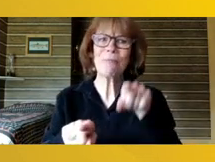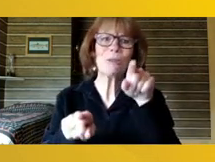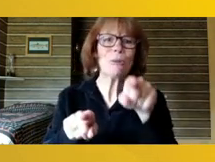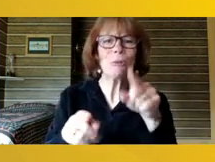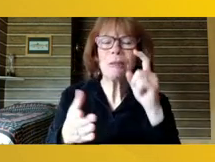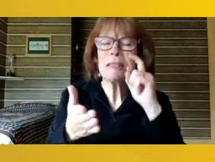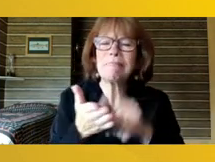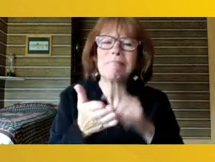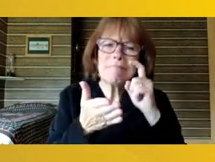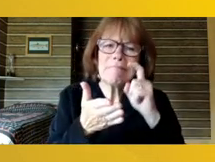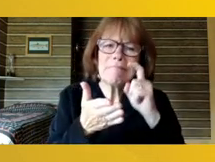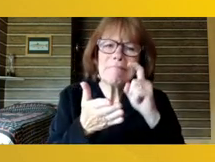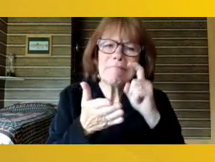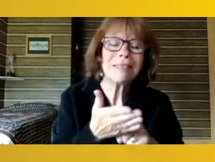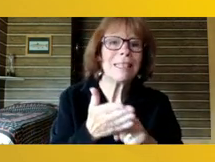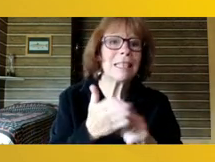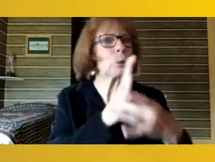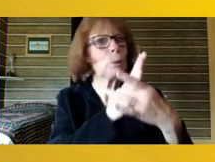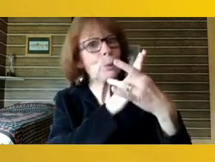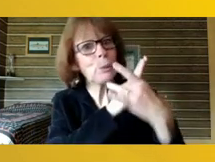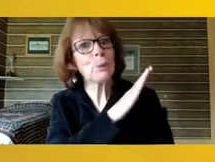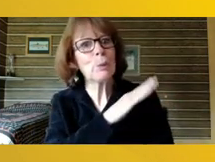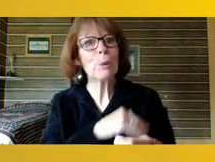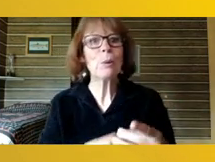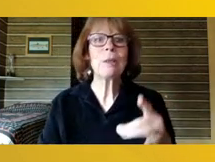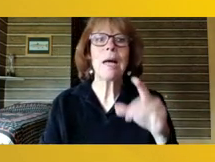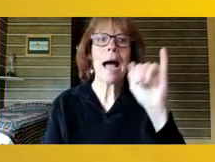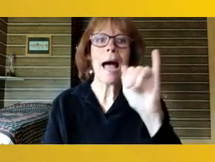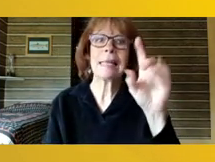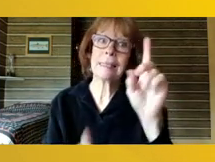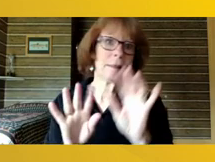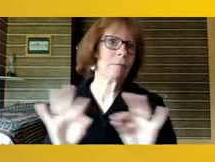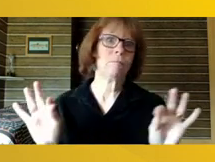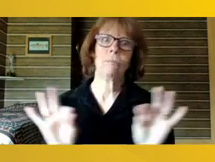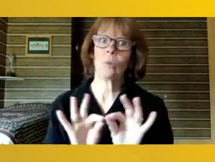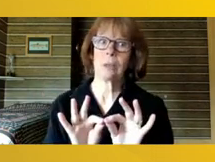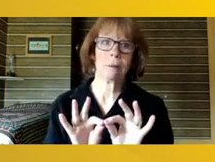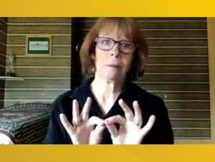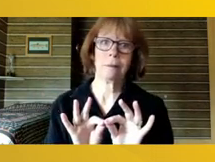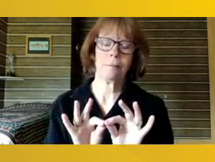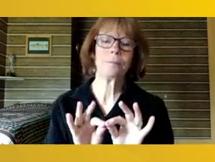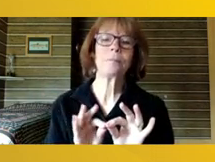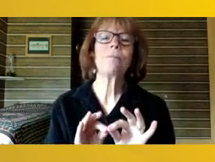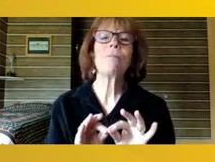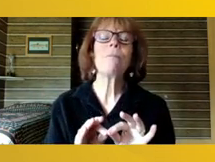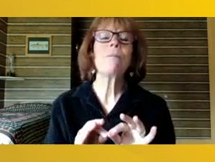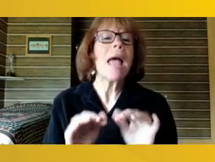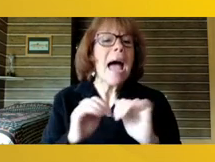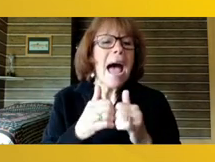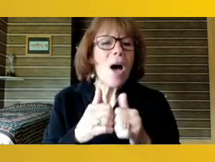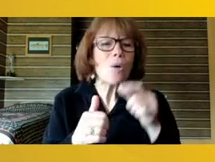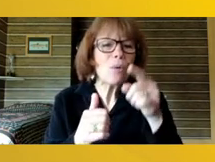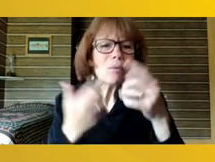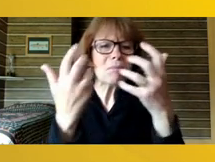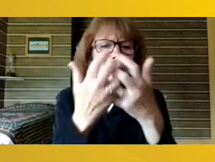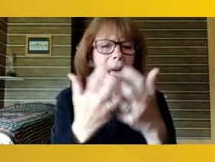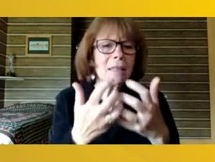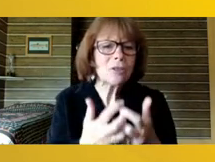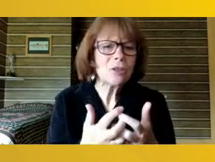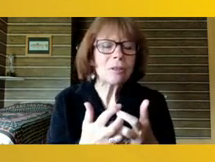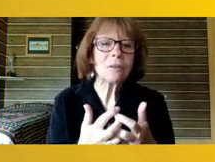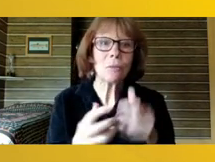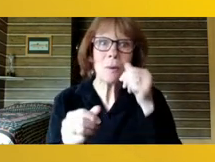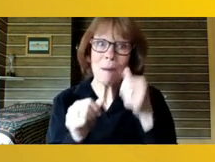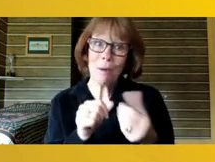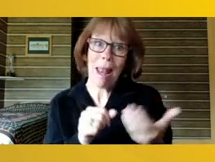is key to this exercise. So some of the features that you can use to match these tails, I mentioned a little bit in the last